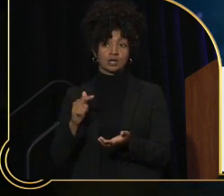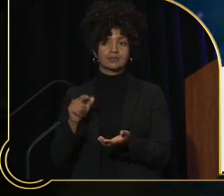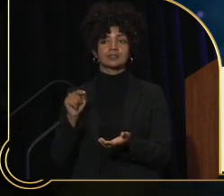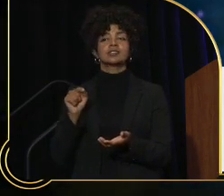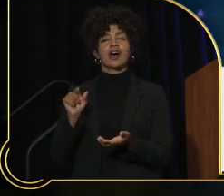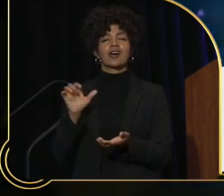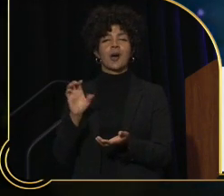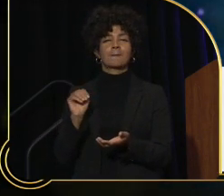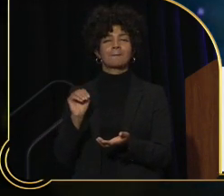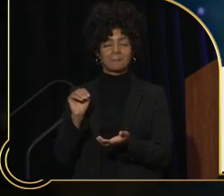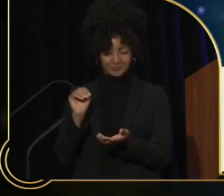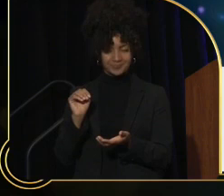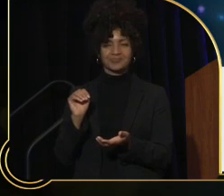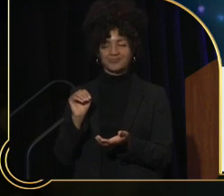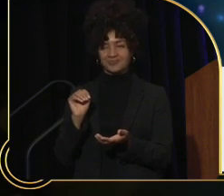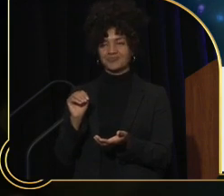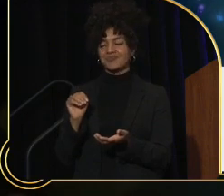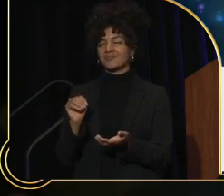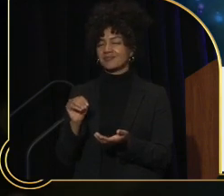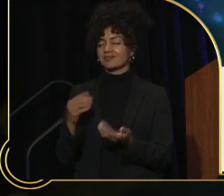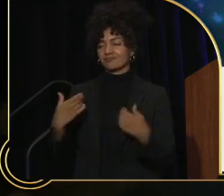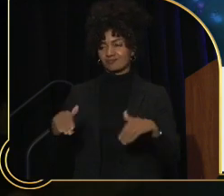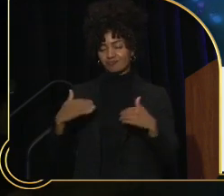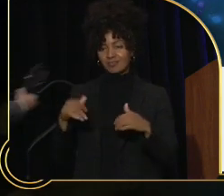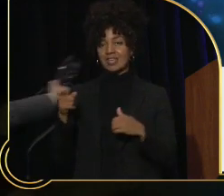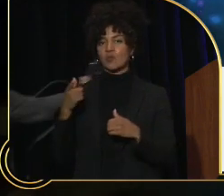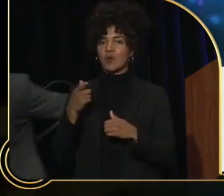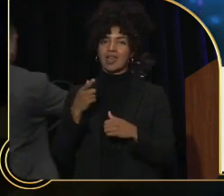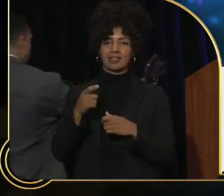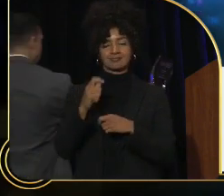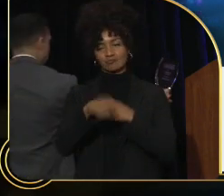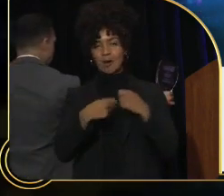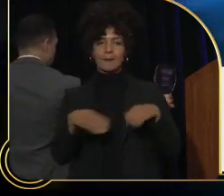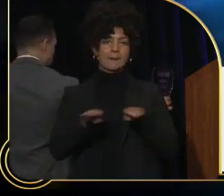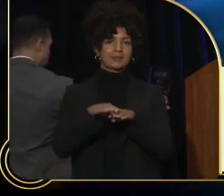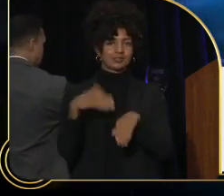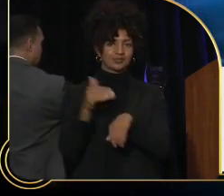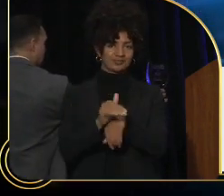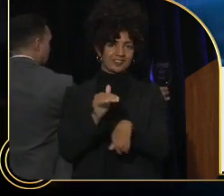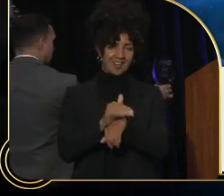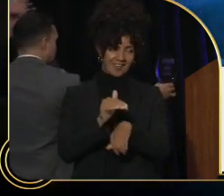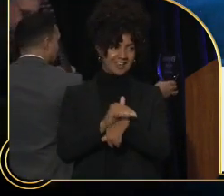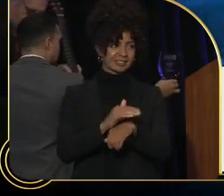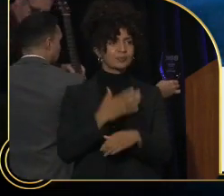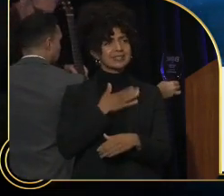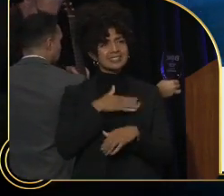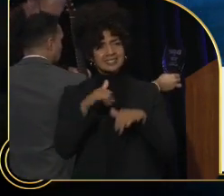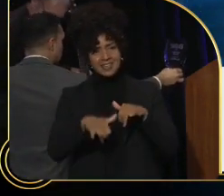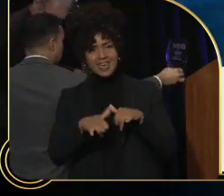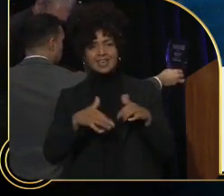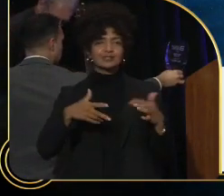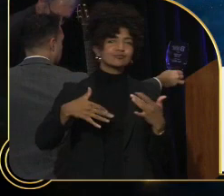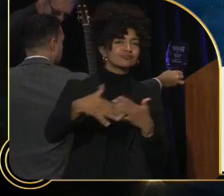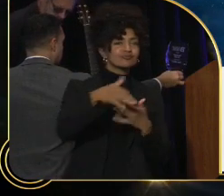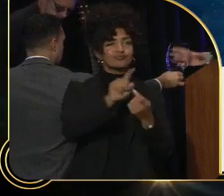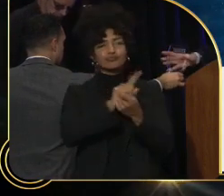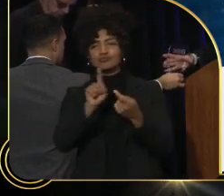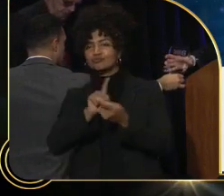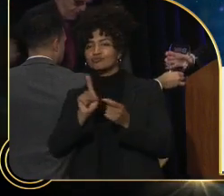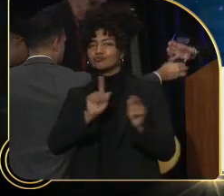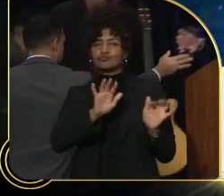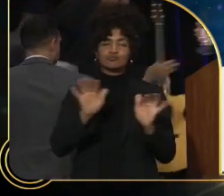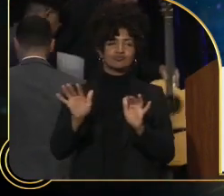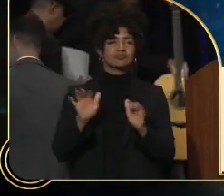So thank you so much for being here. Please stay and connect with folks. We've got tons of food.